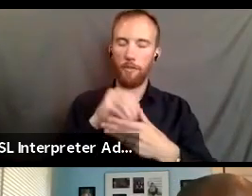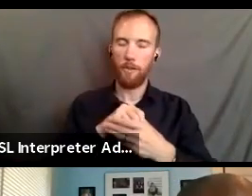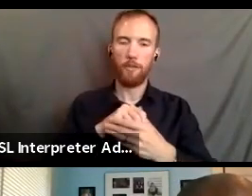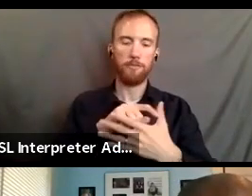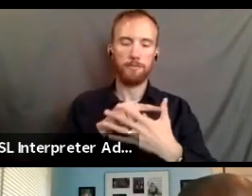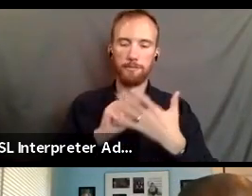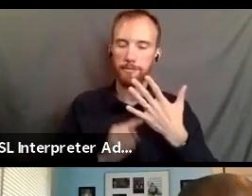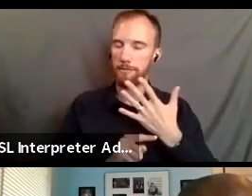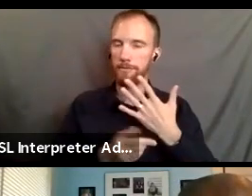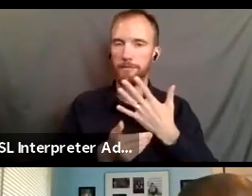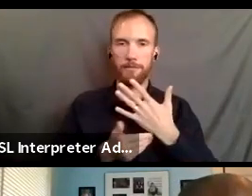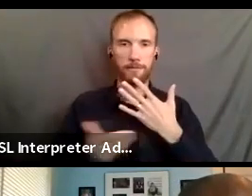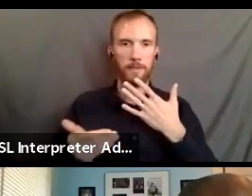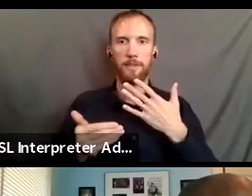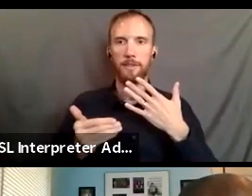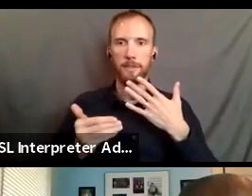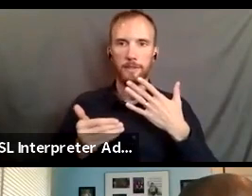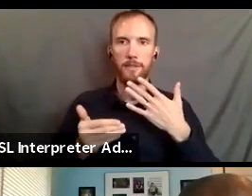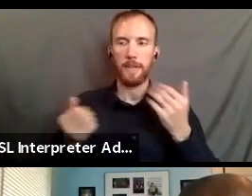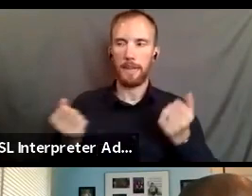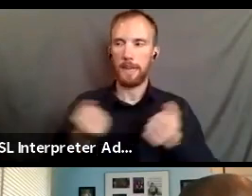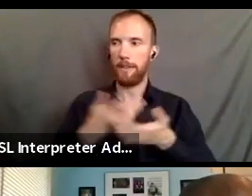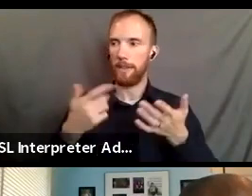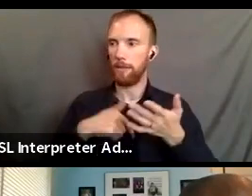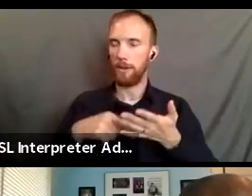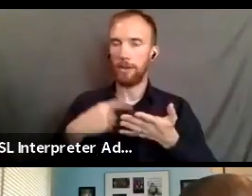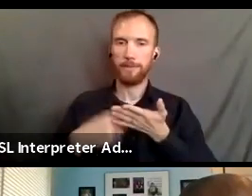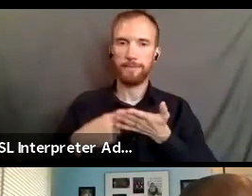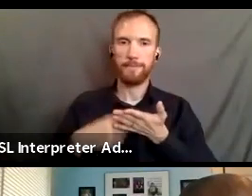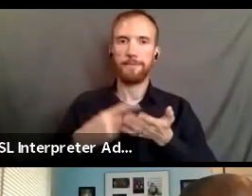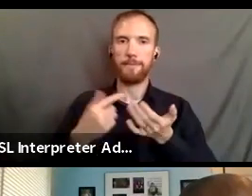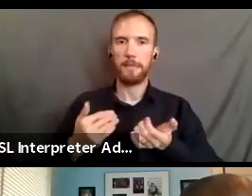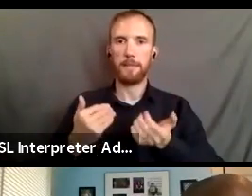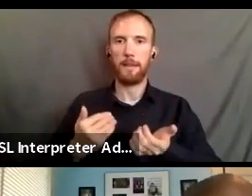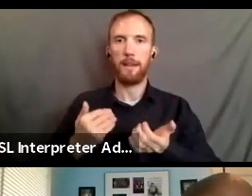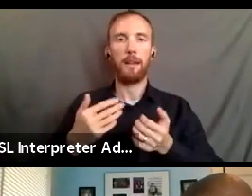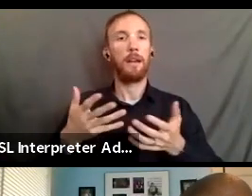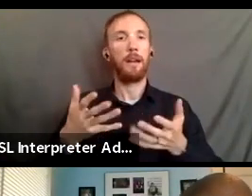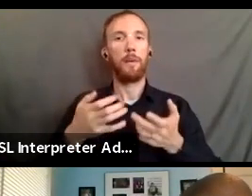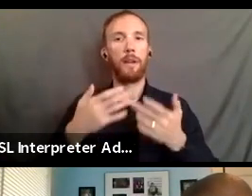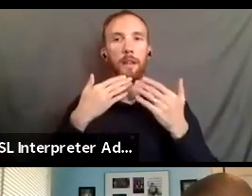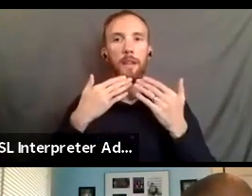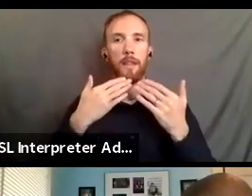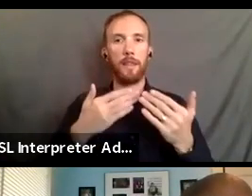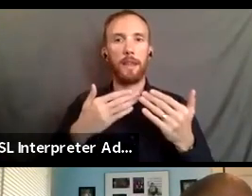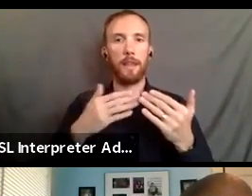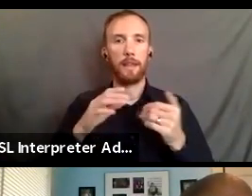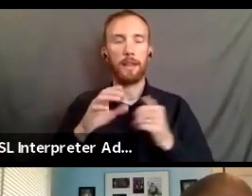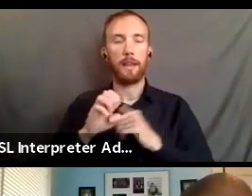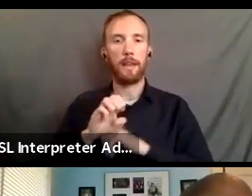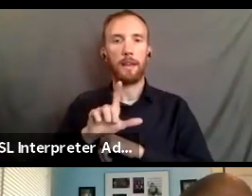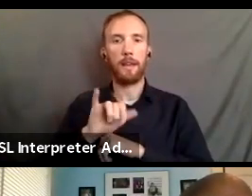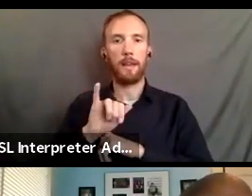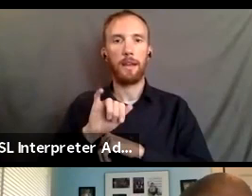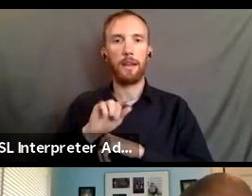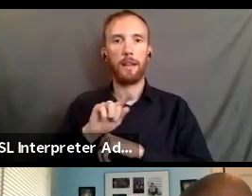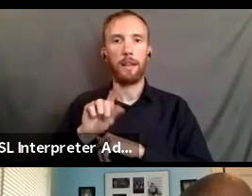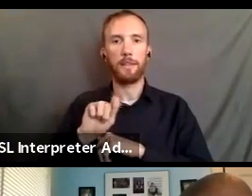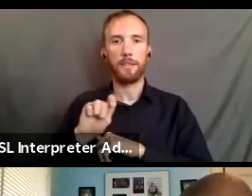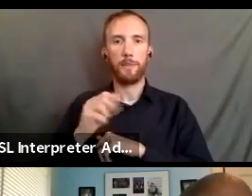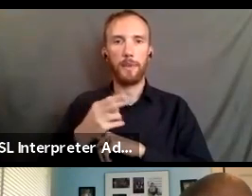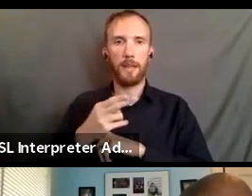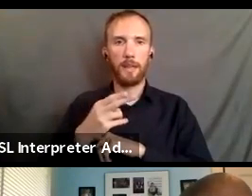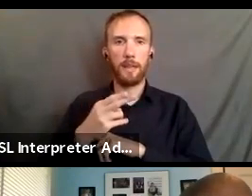here before us today um i i want to thank uh elizabeth and amy for all their